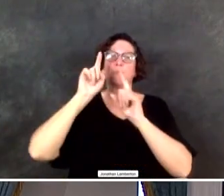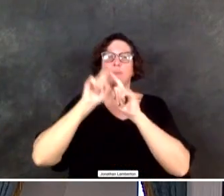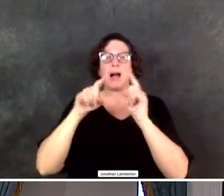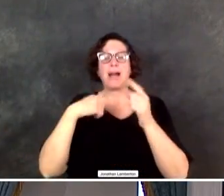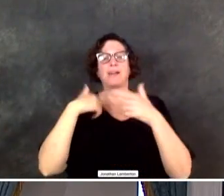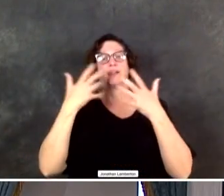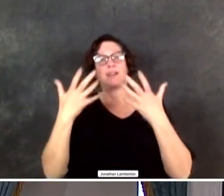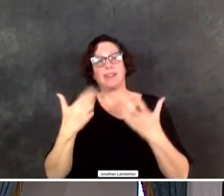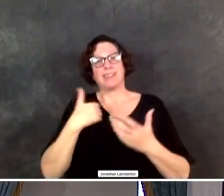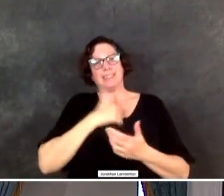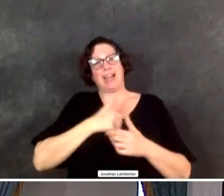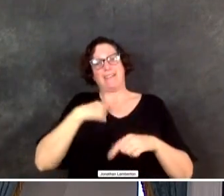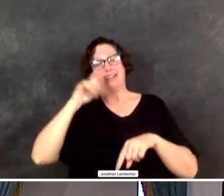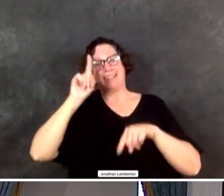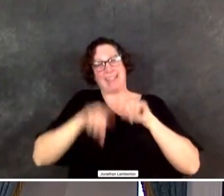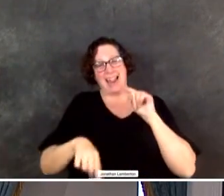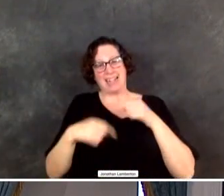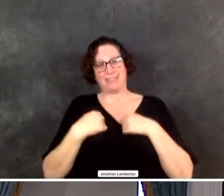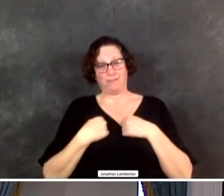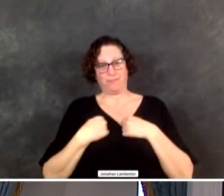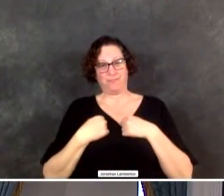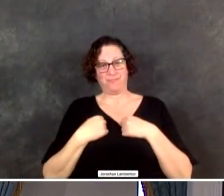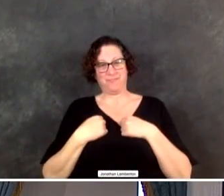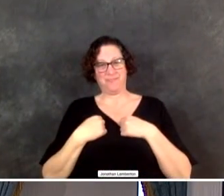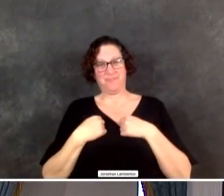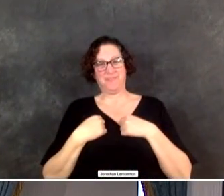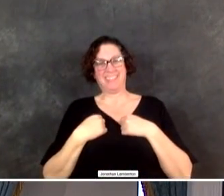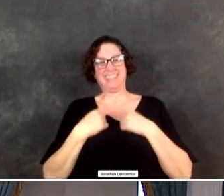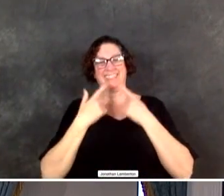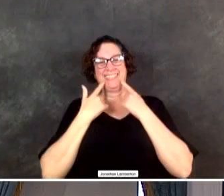for fighting the spread of this disease.